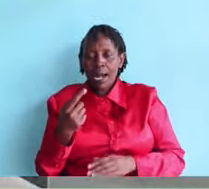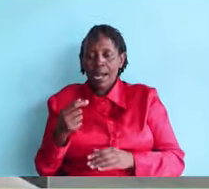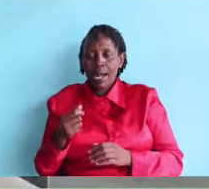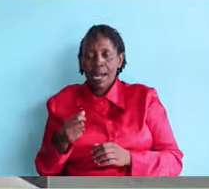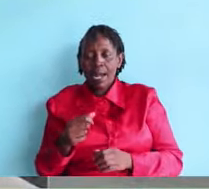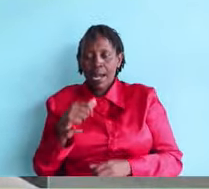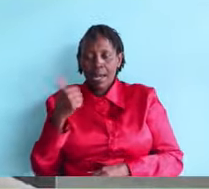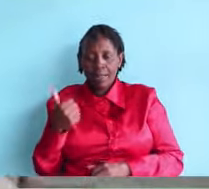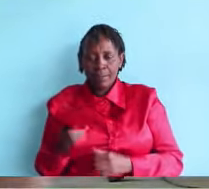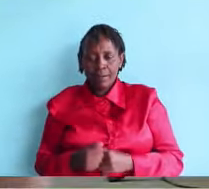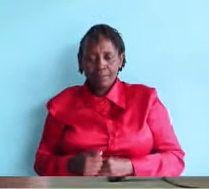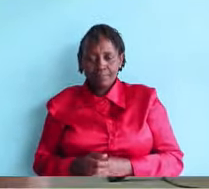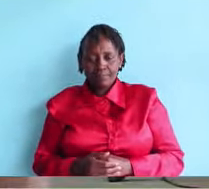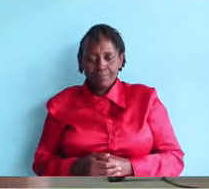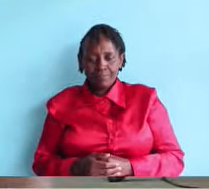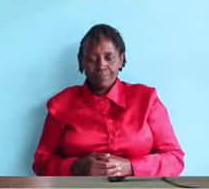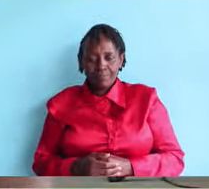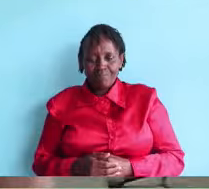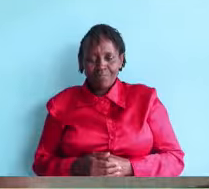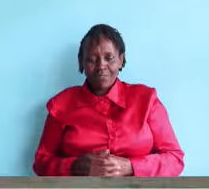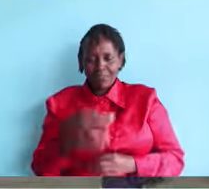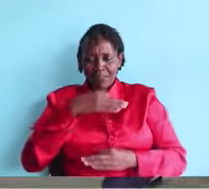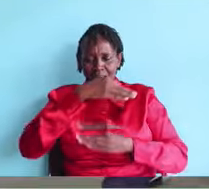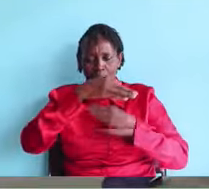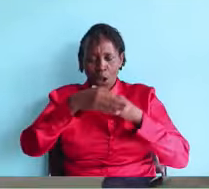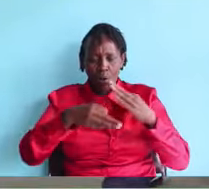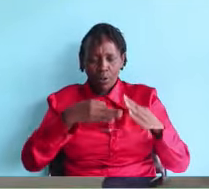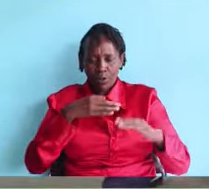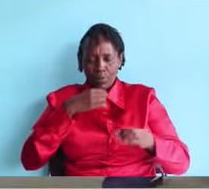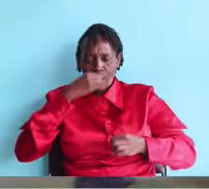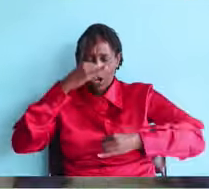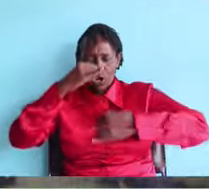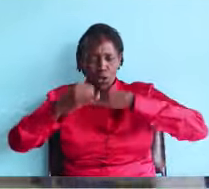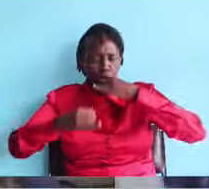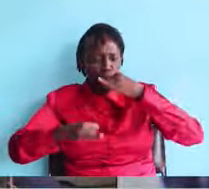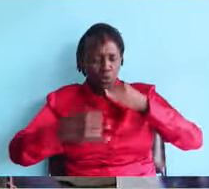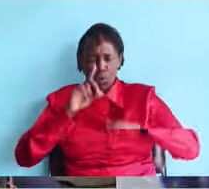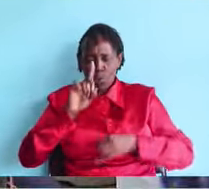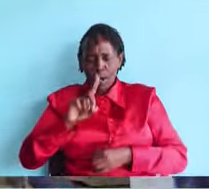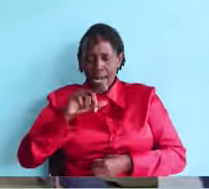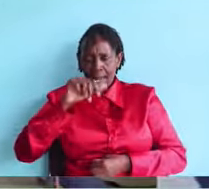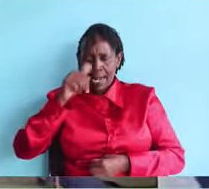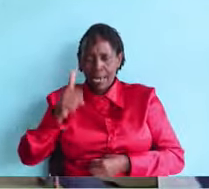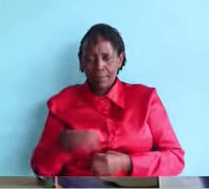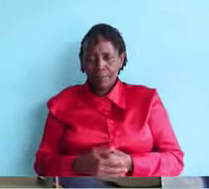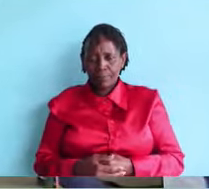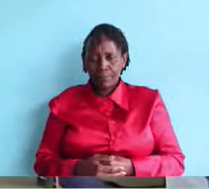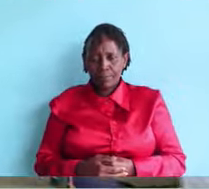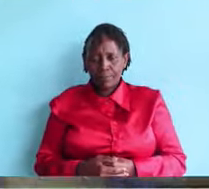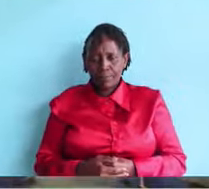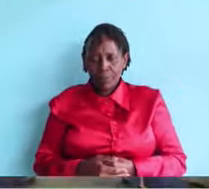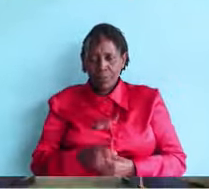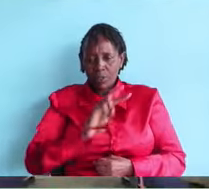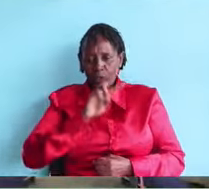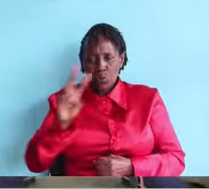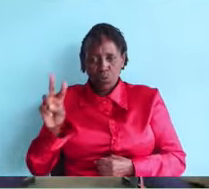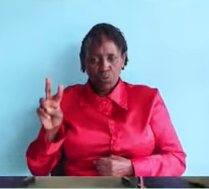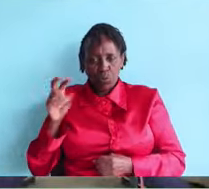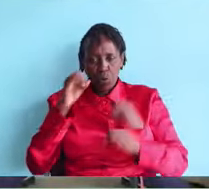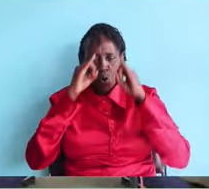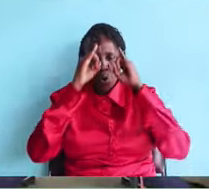them, commune with them, enjoy others. That, Lord, we'll be looking out for those who are even